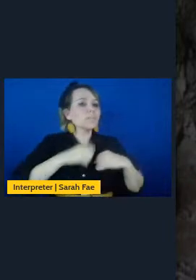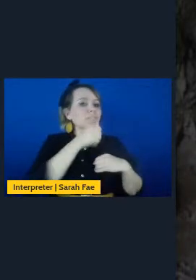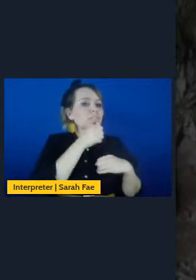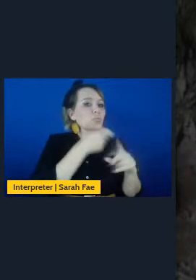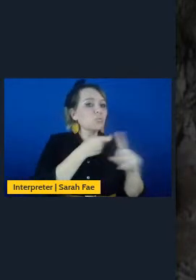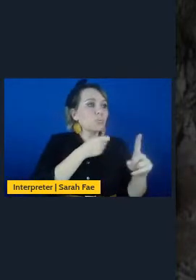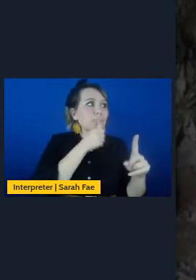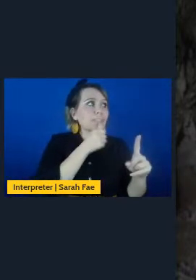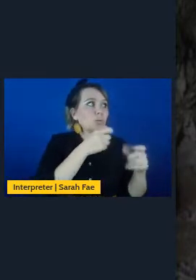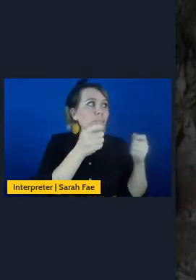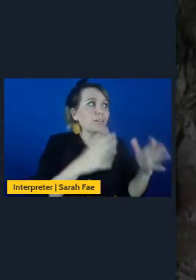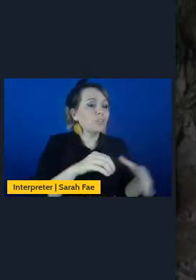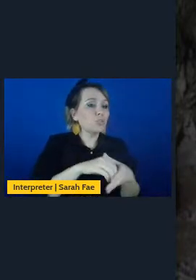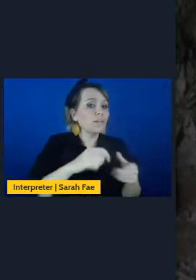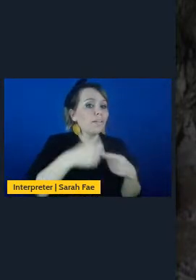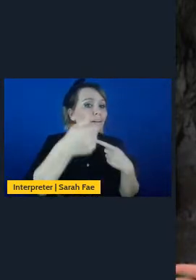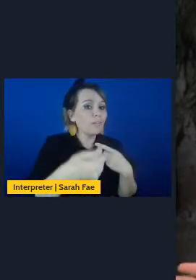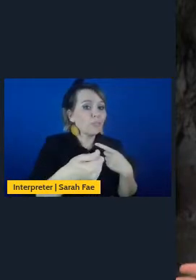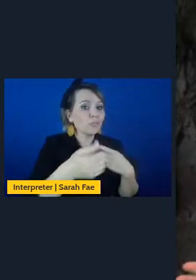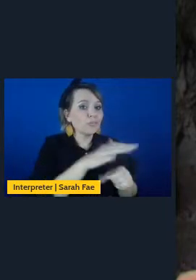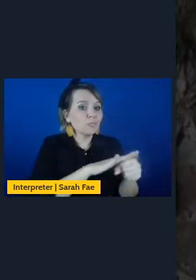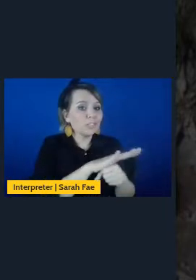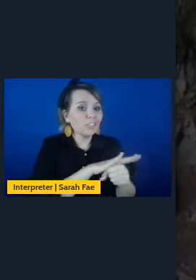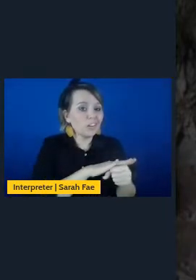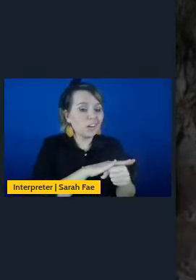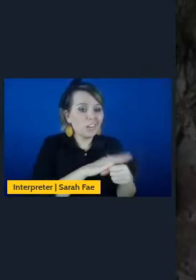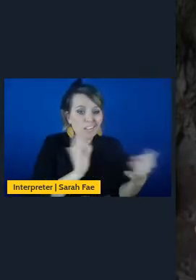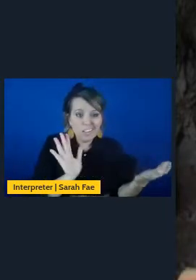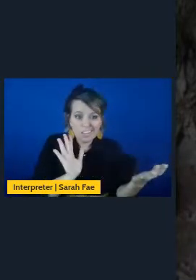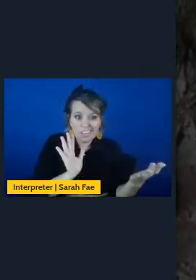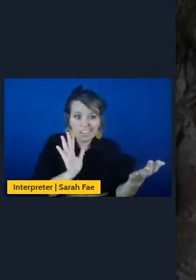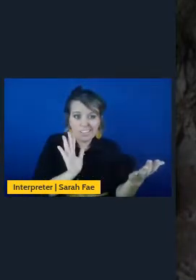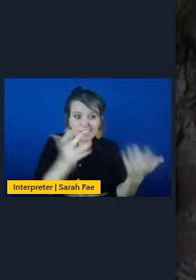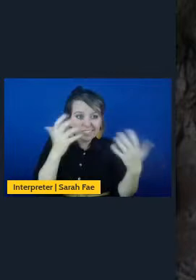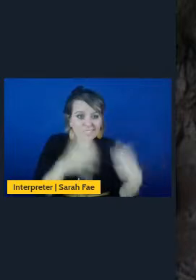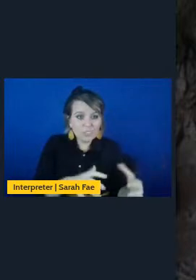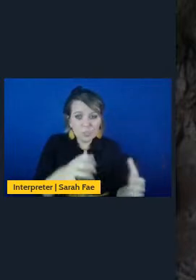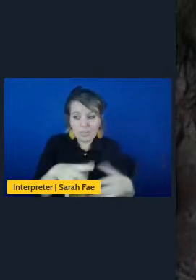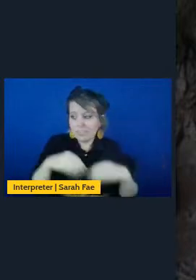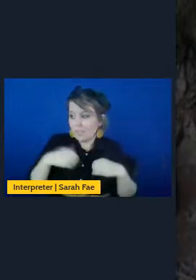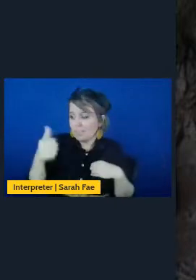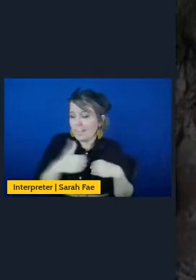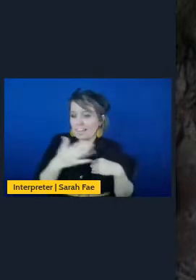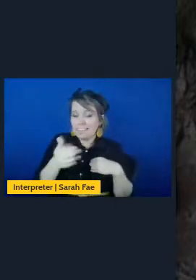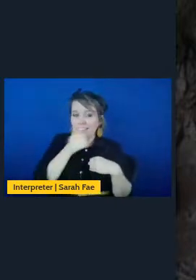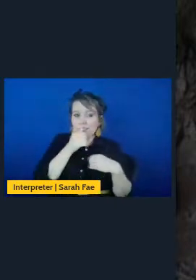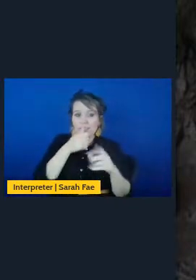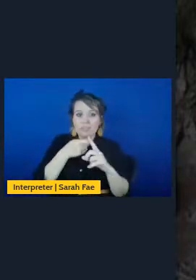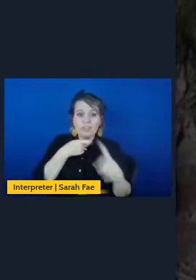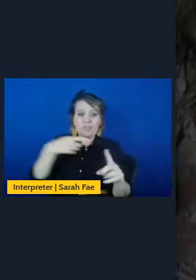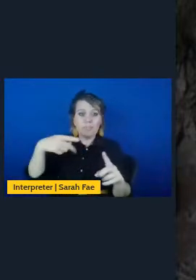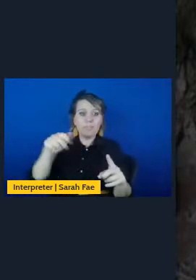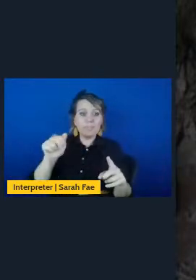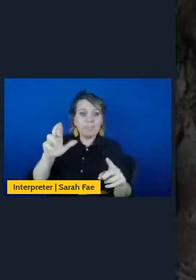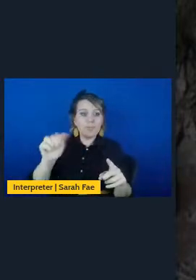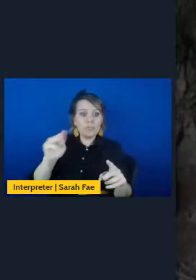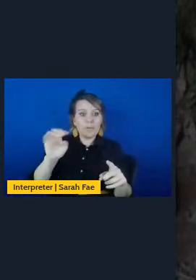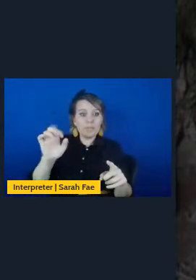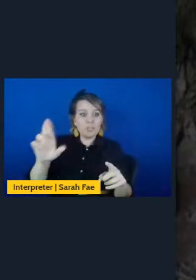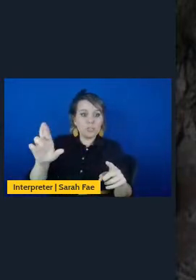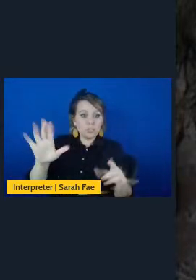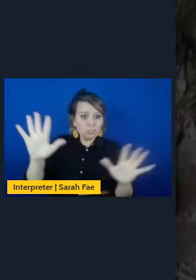Manager in another region. It barely accepts anything secret from Parameter Store to begin with. So that service was out